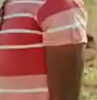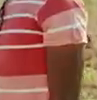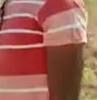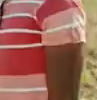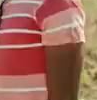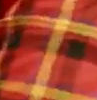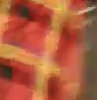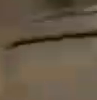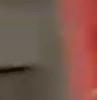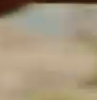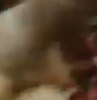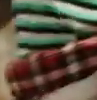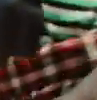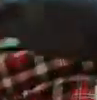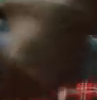What happened?